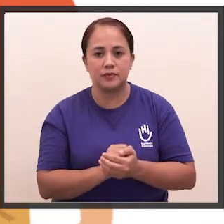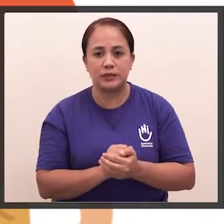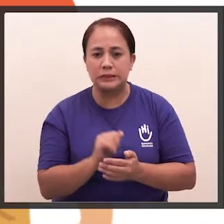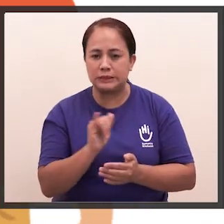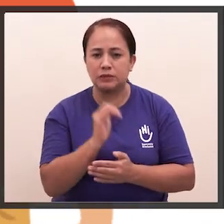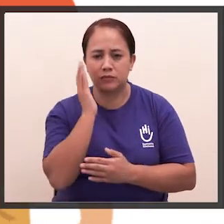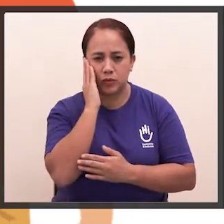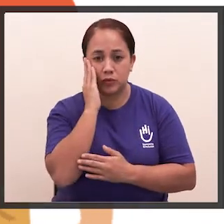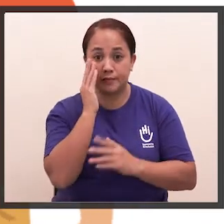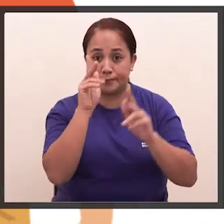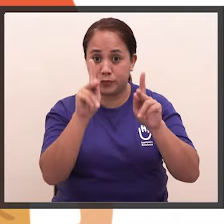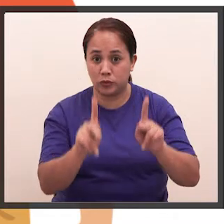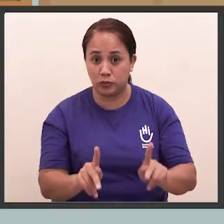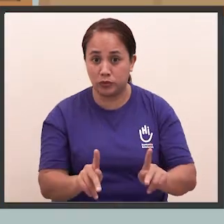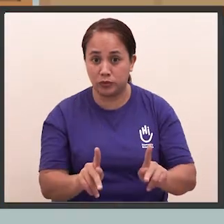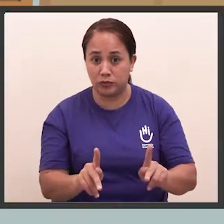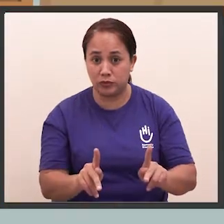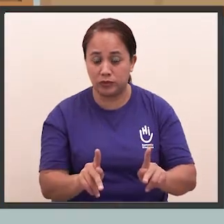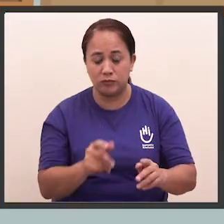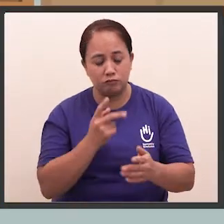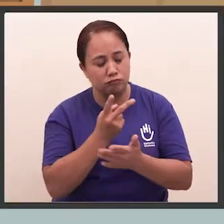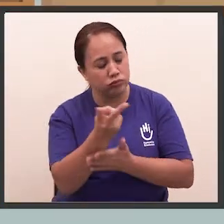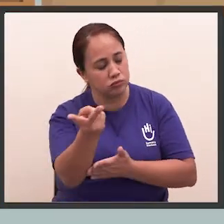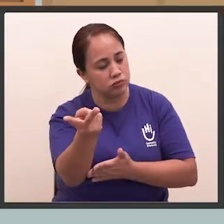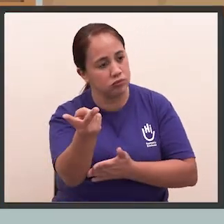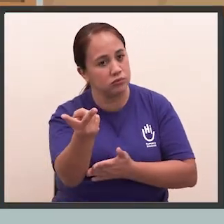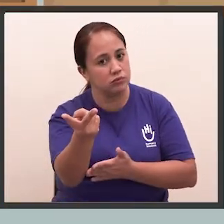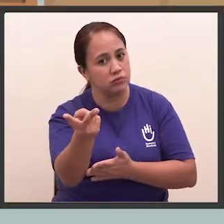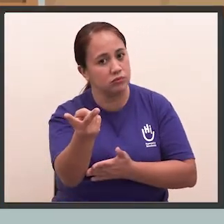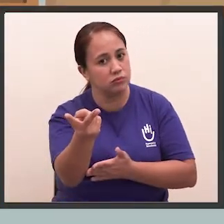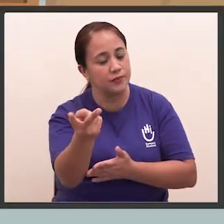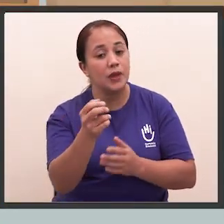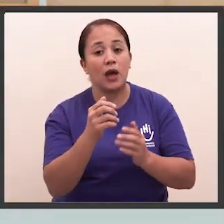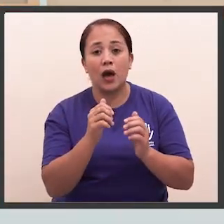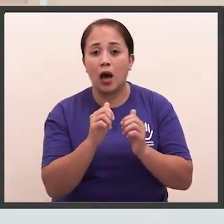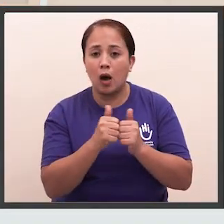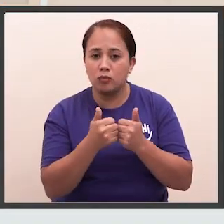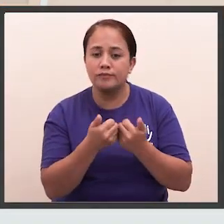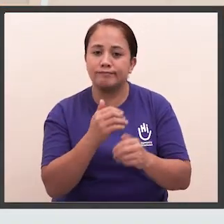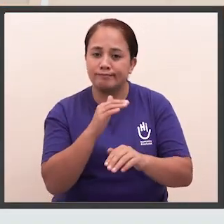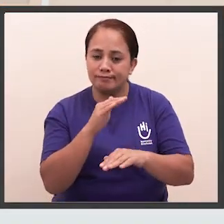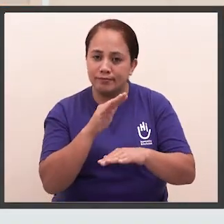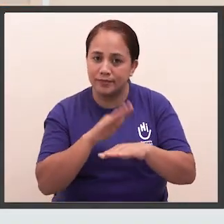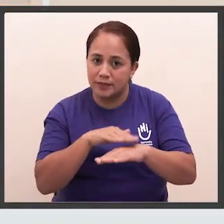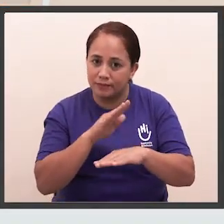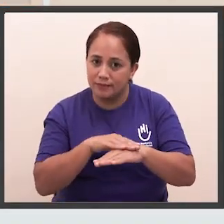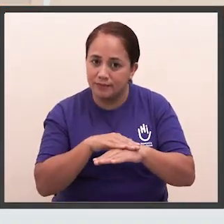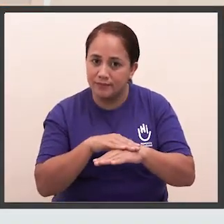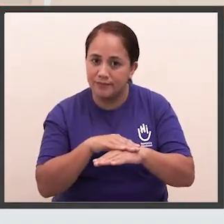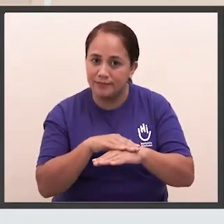You can also know if the person is unconscious by touching,